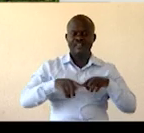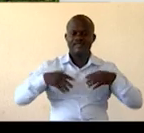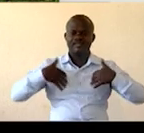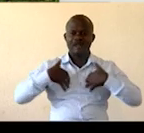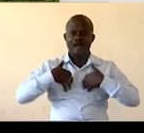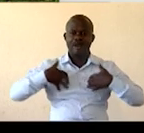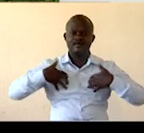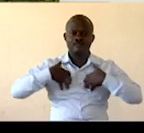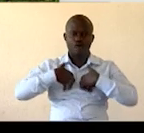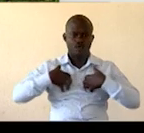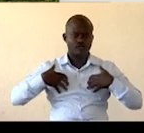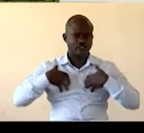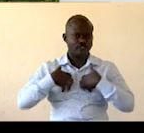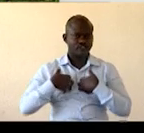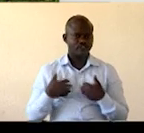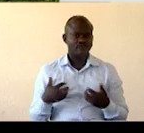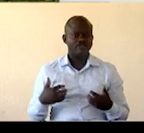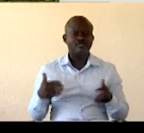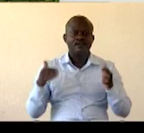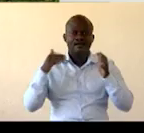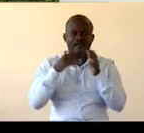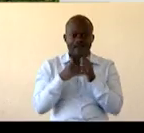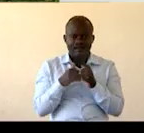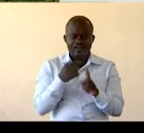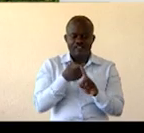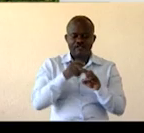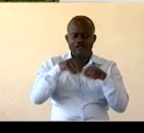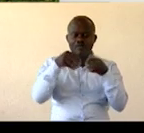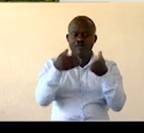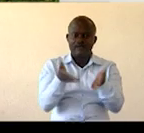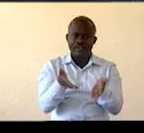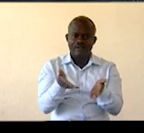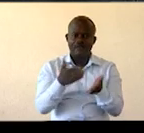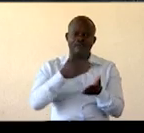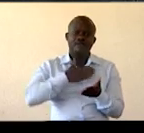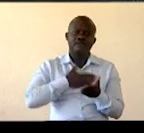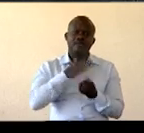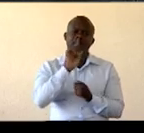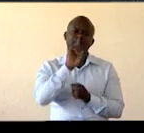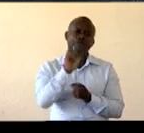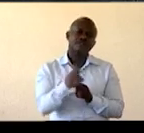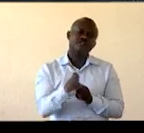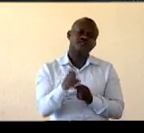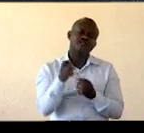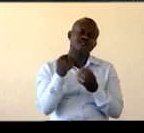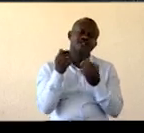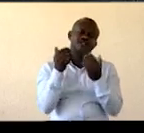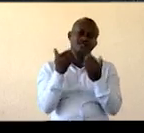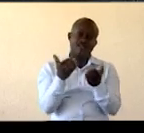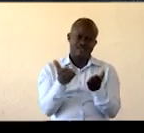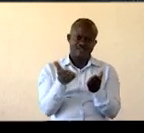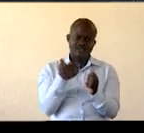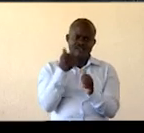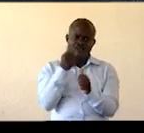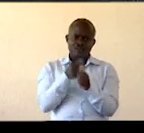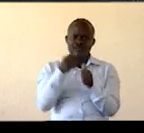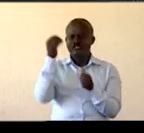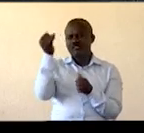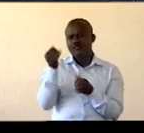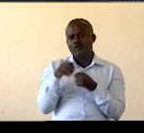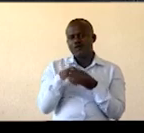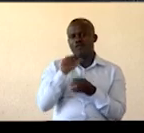animals. And from here, my question is, which diagram of the